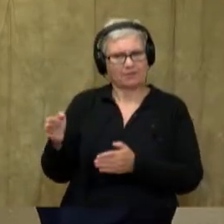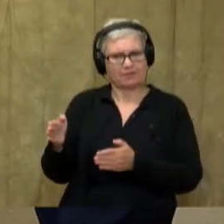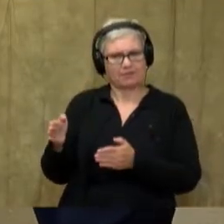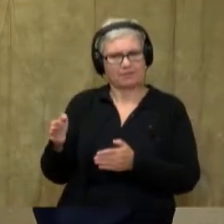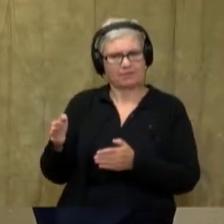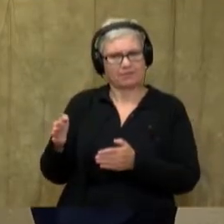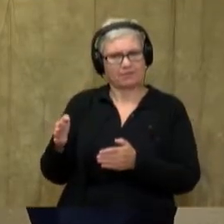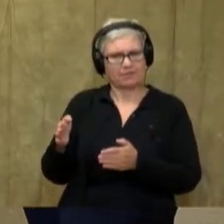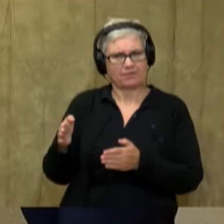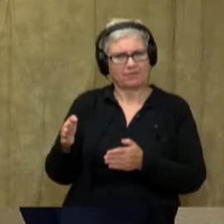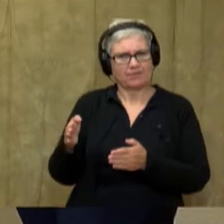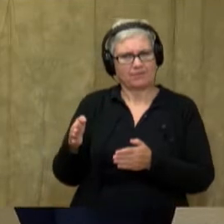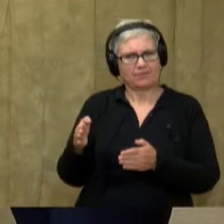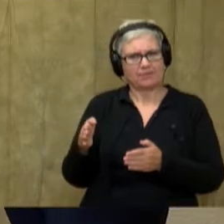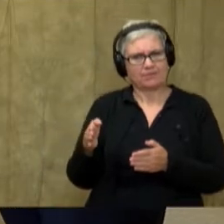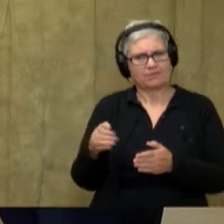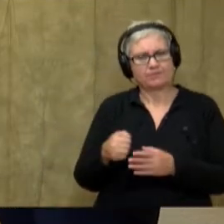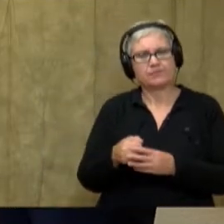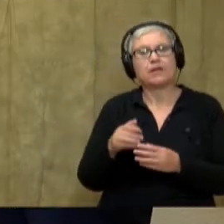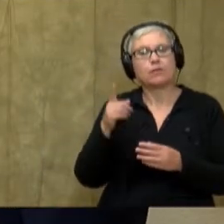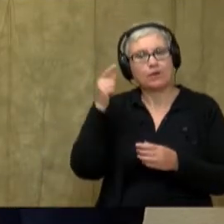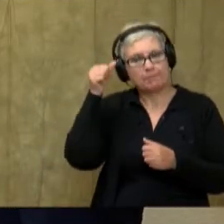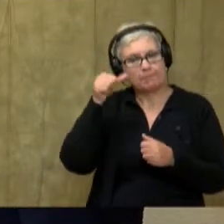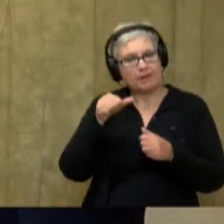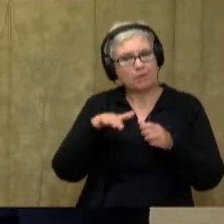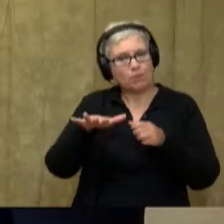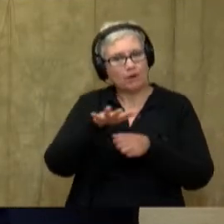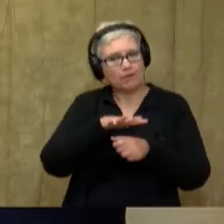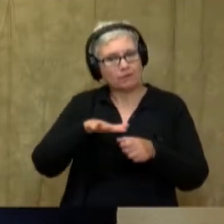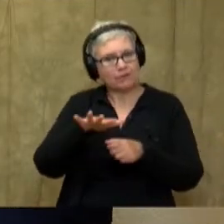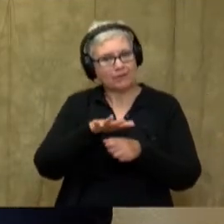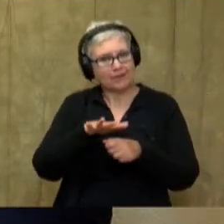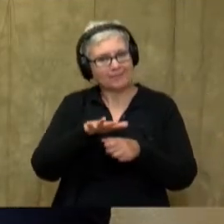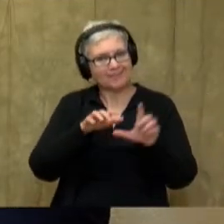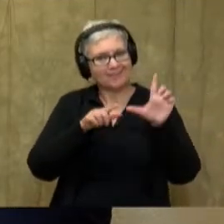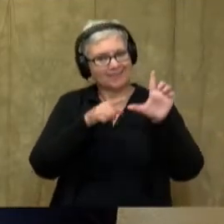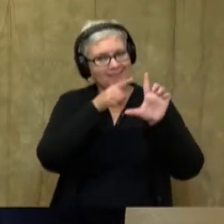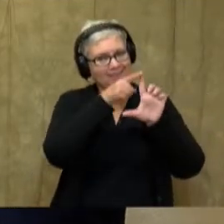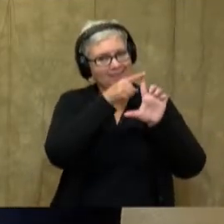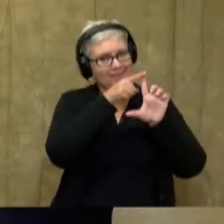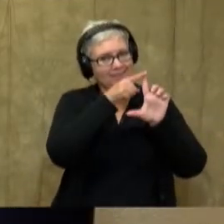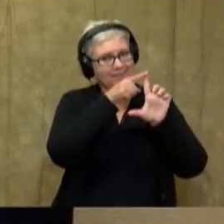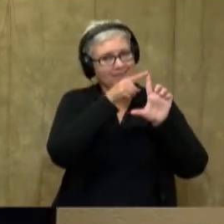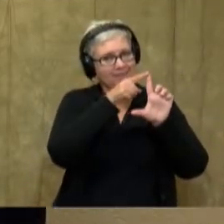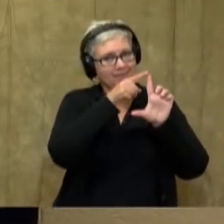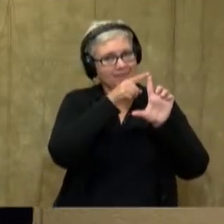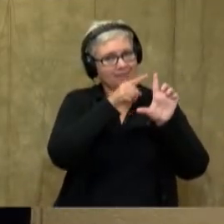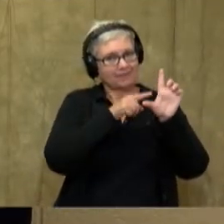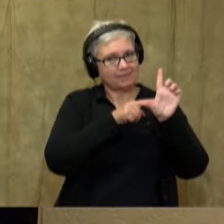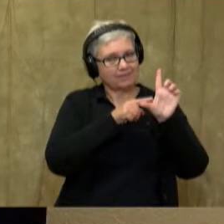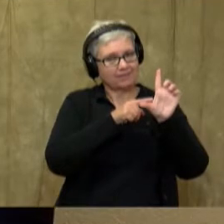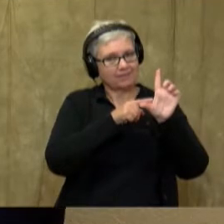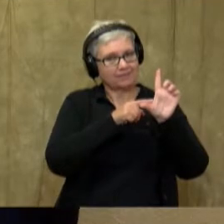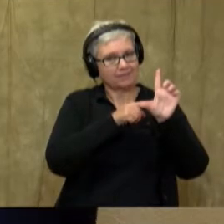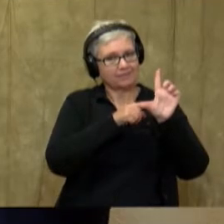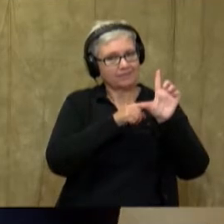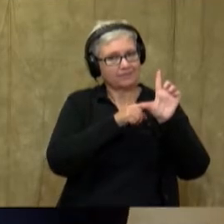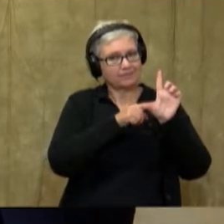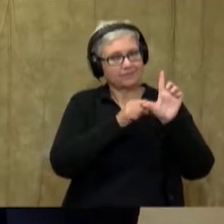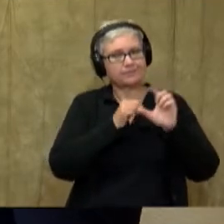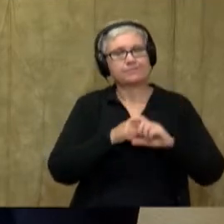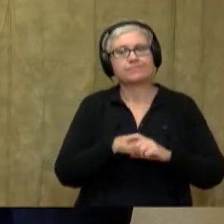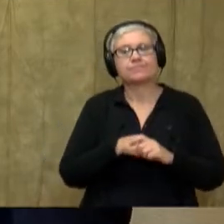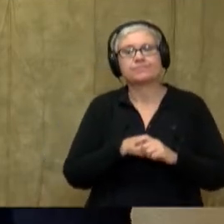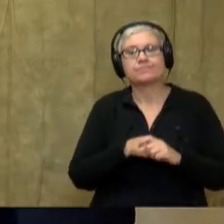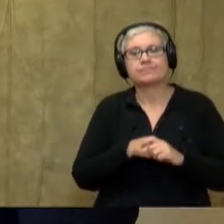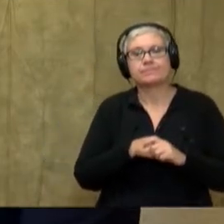attention or recalling the location of where those were. And if you remember, in the 3 by 3 by 3 and the 4